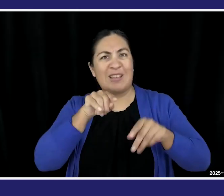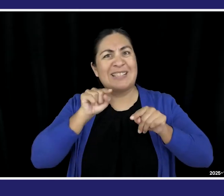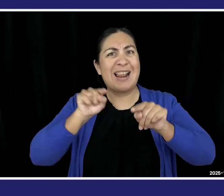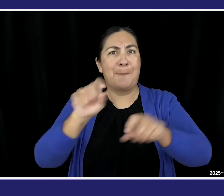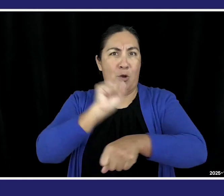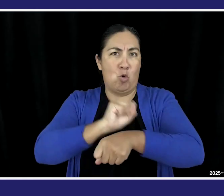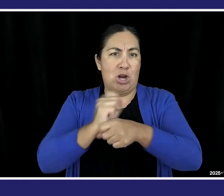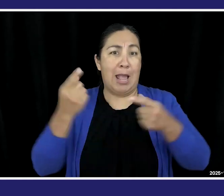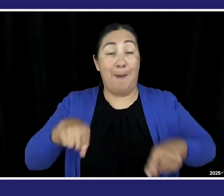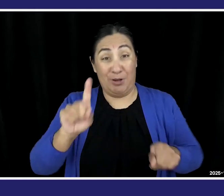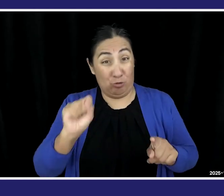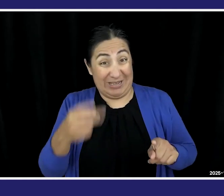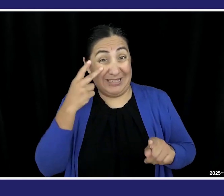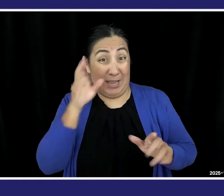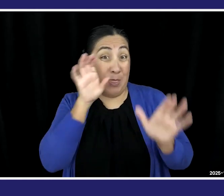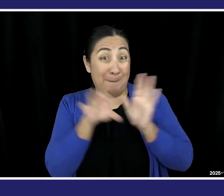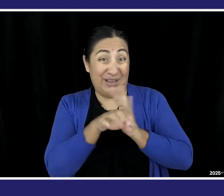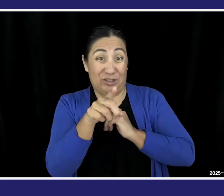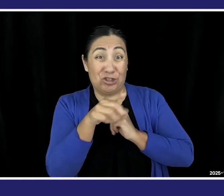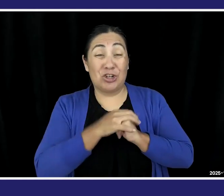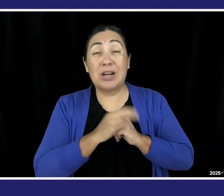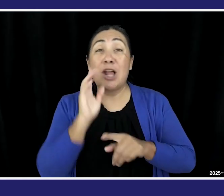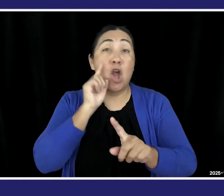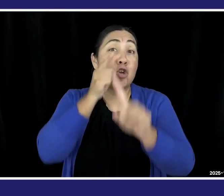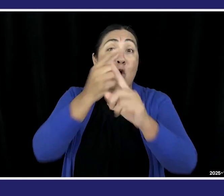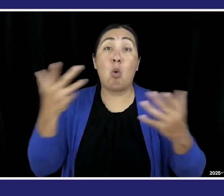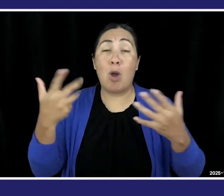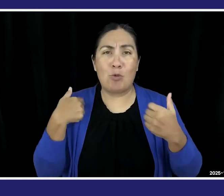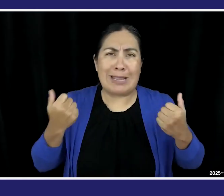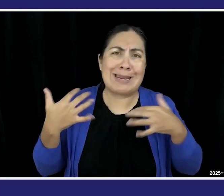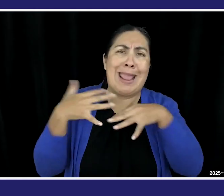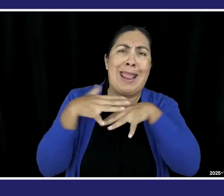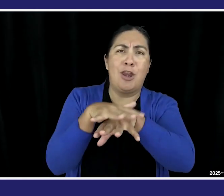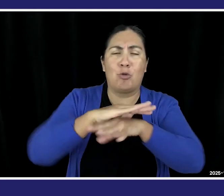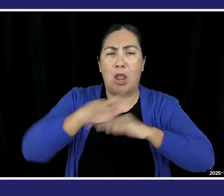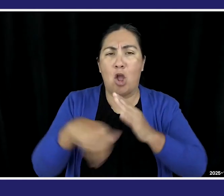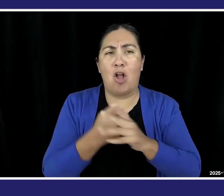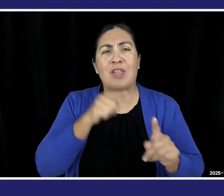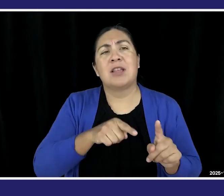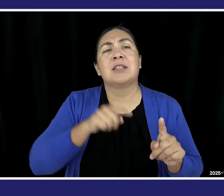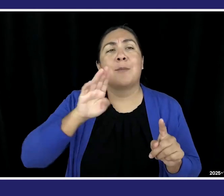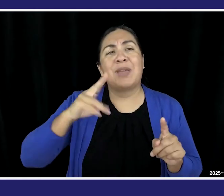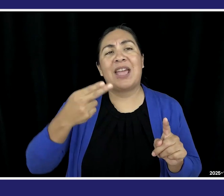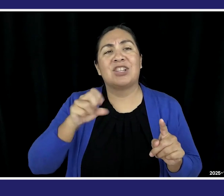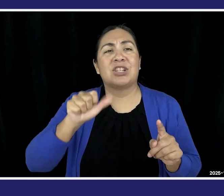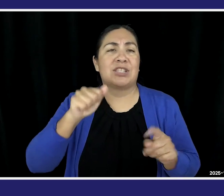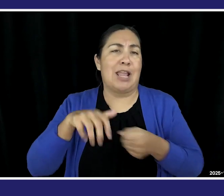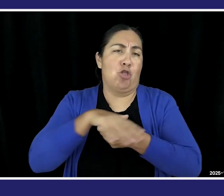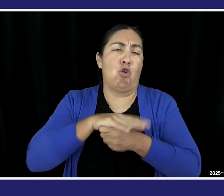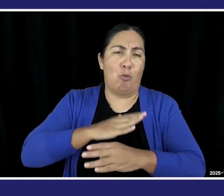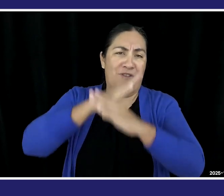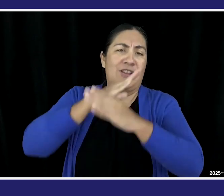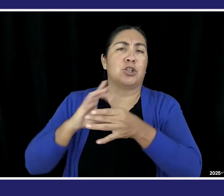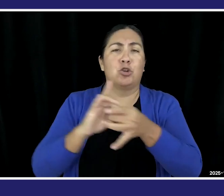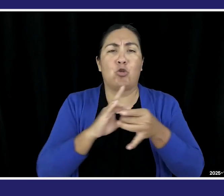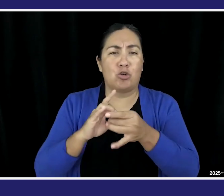visual, ultimately, our goal is to integrate all of this BHSA local prevention coordinator into the